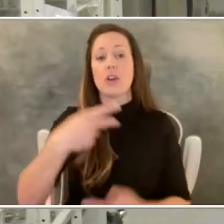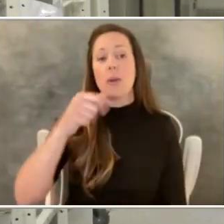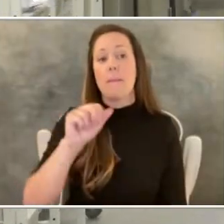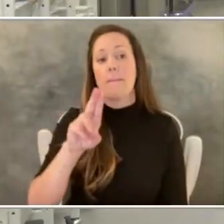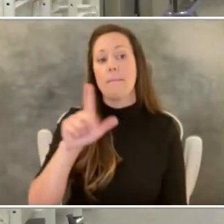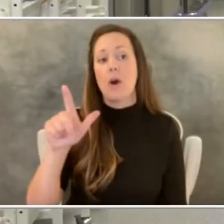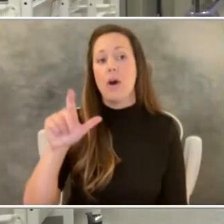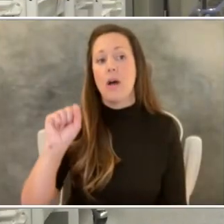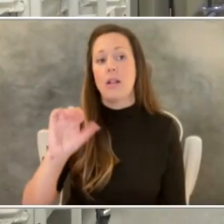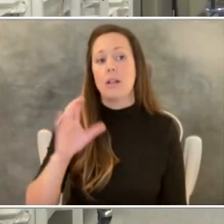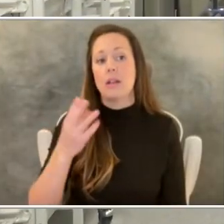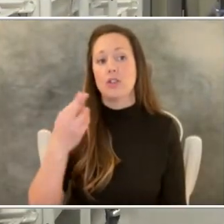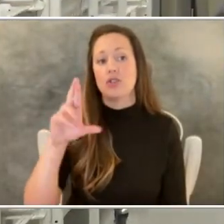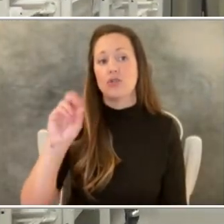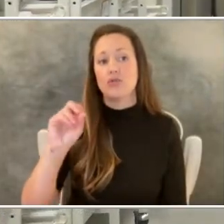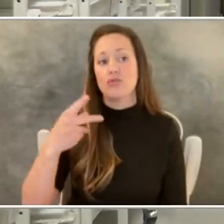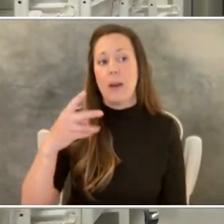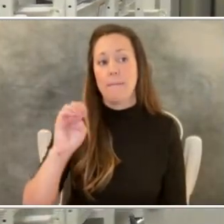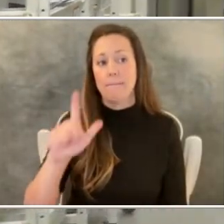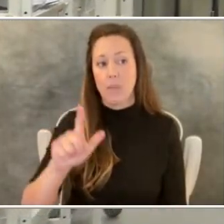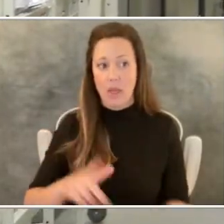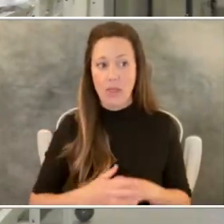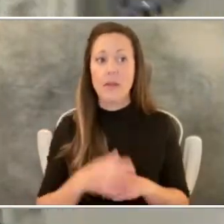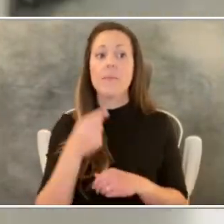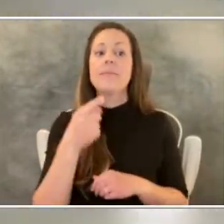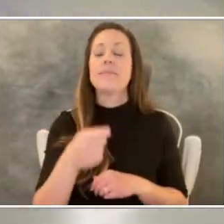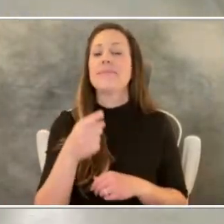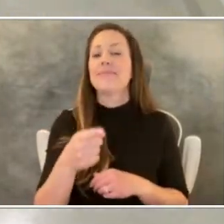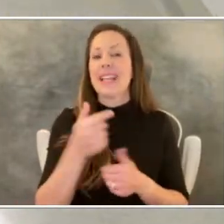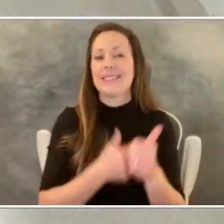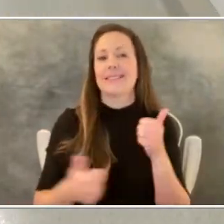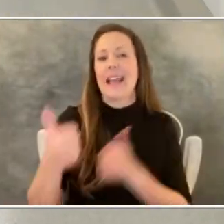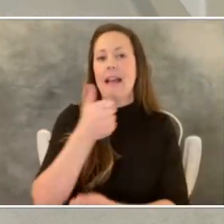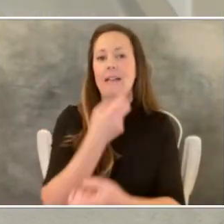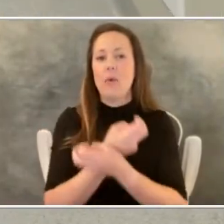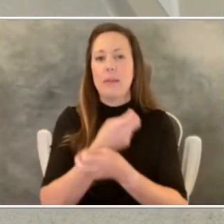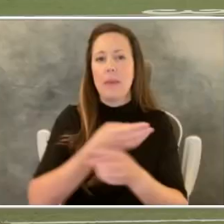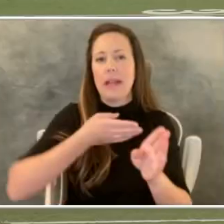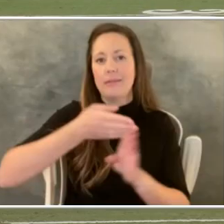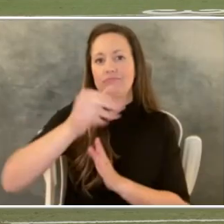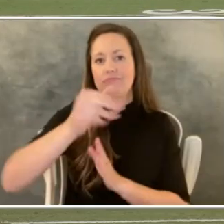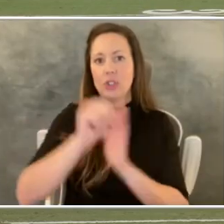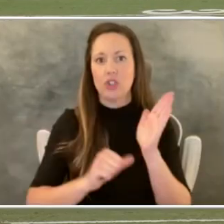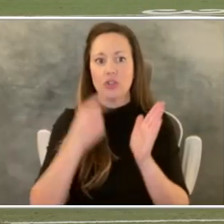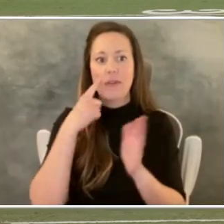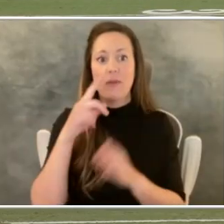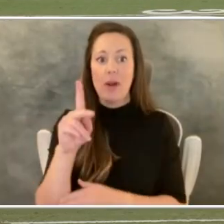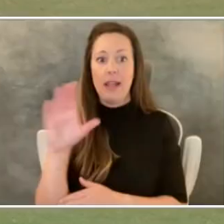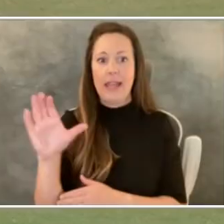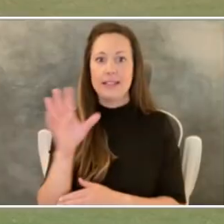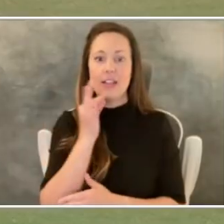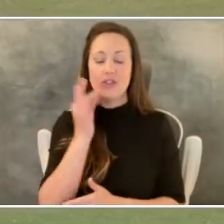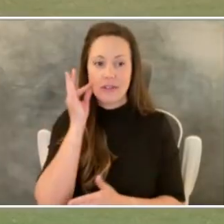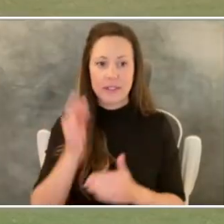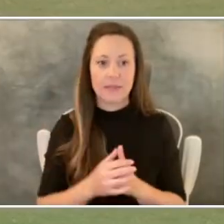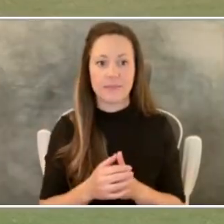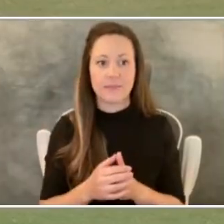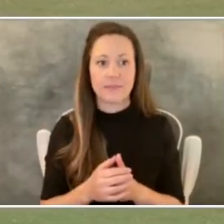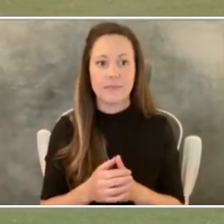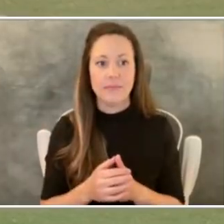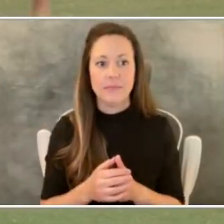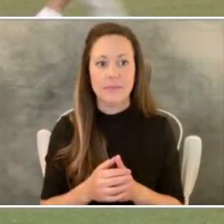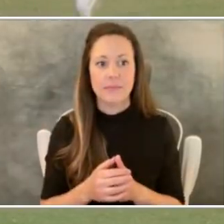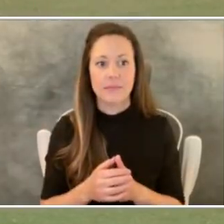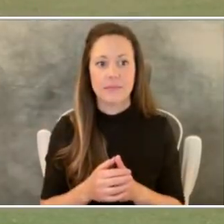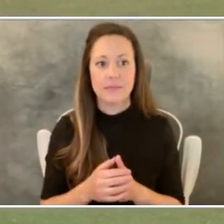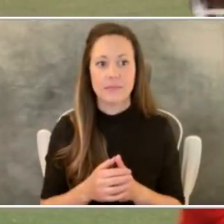with the University of Kansas Health System and the head orthopedic surgeon for the Kansas City Chiefs. He literally works with professional